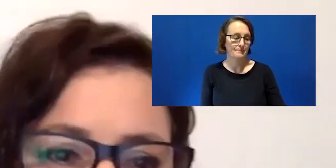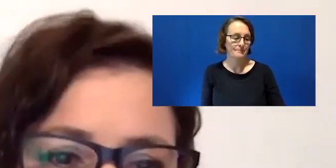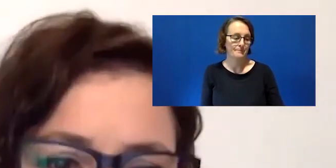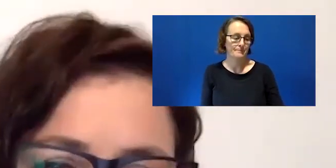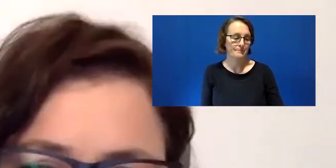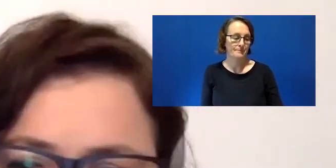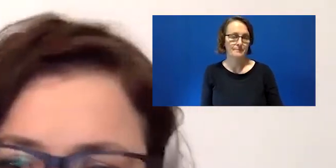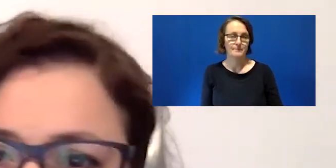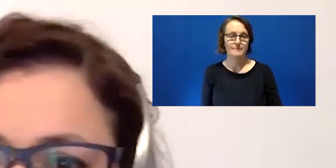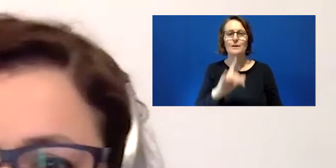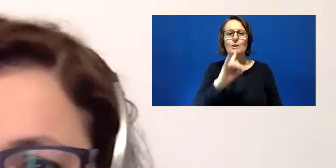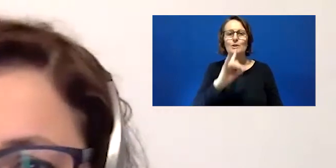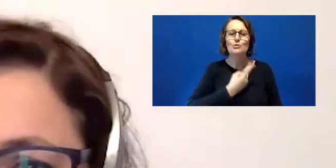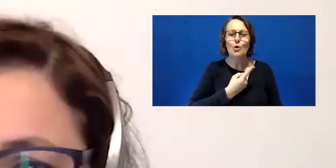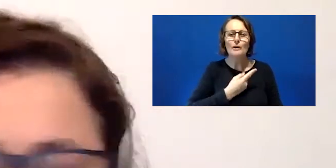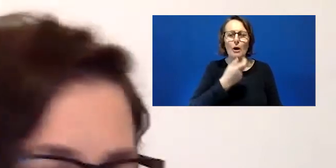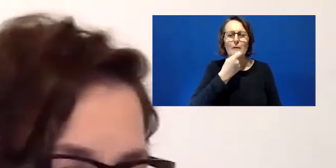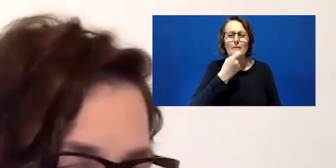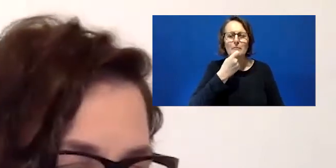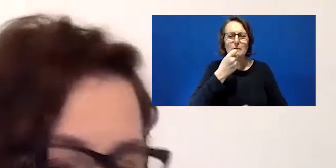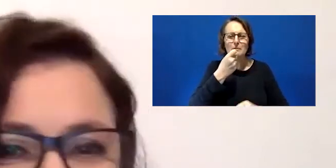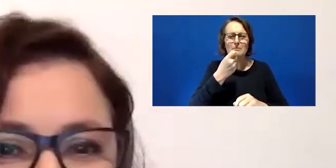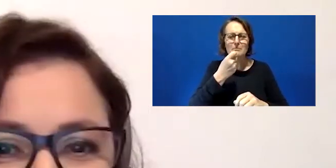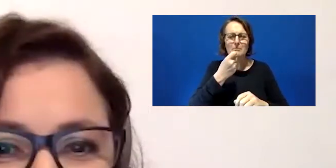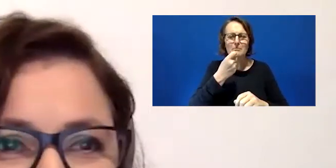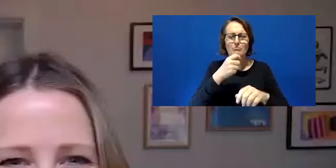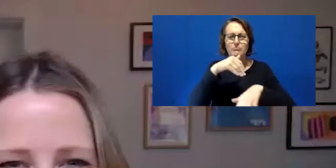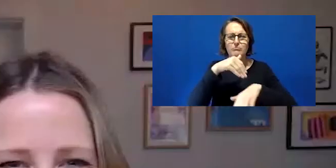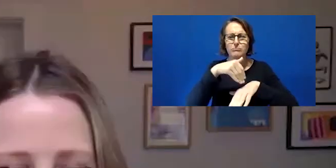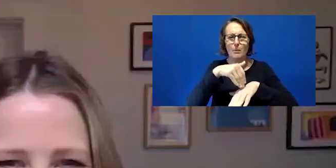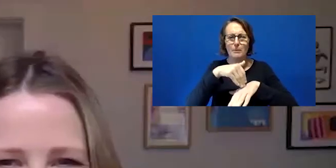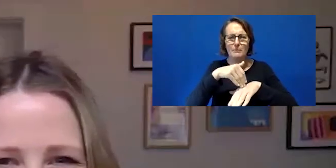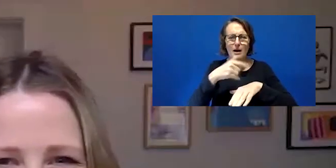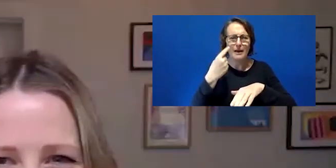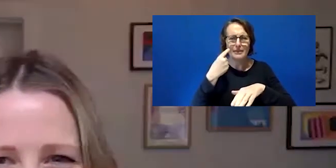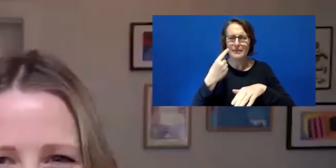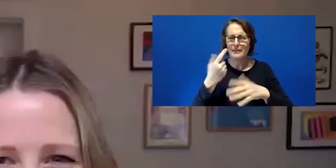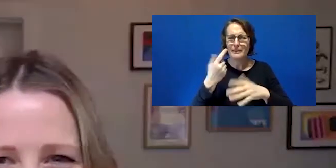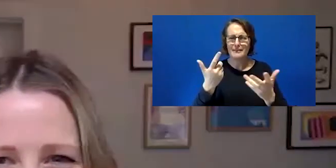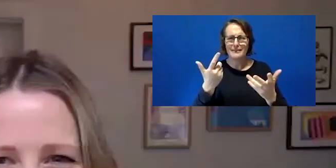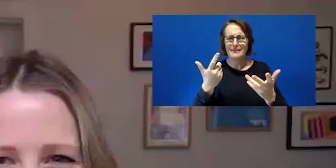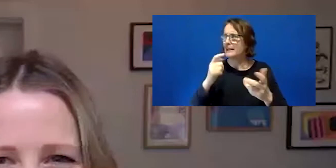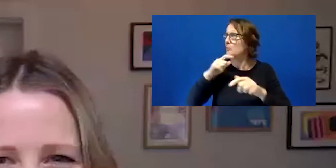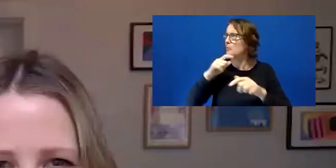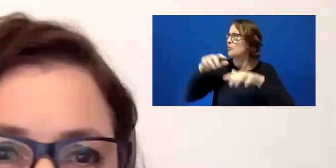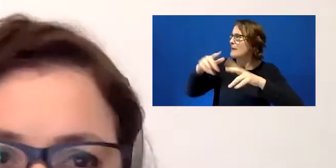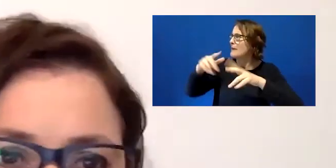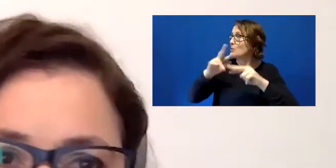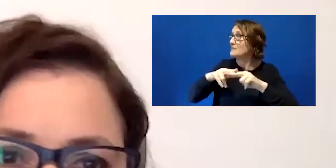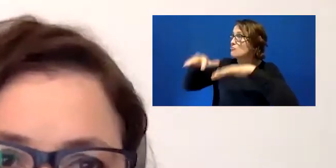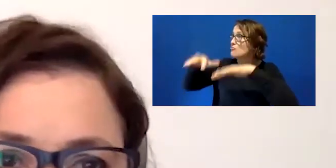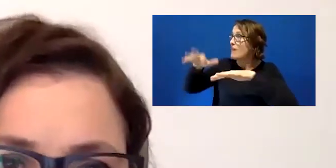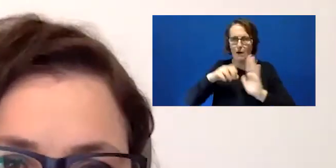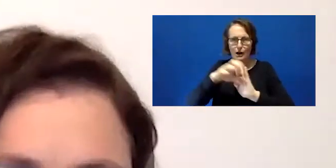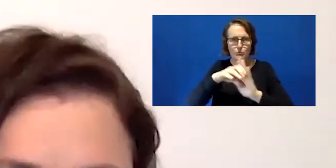I'm sorry, I just was having a little bit of a stalling issue. I think it's going to rain because every time it rains, I